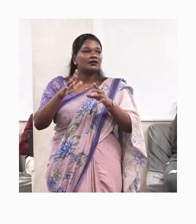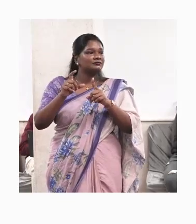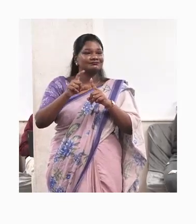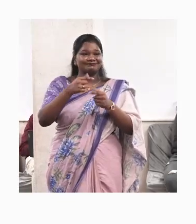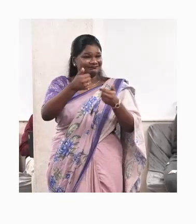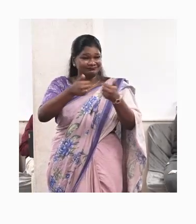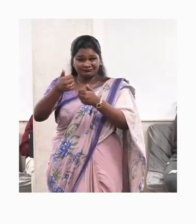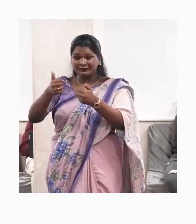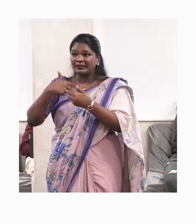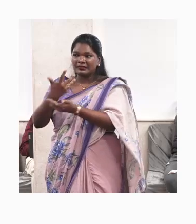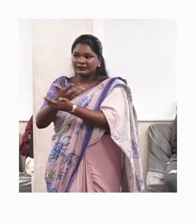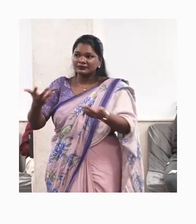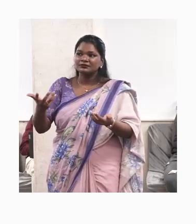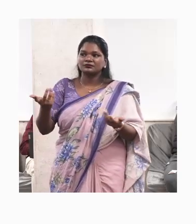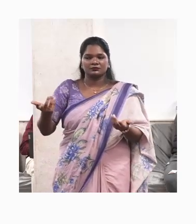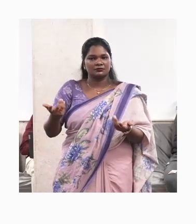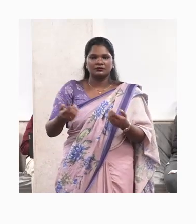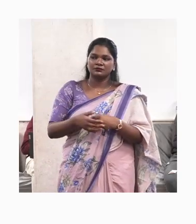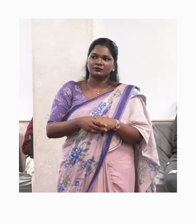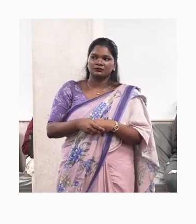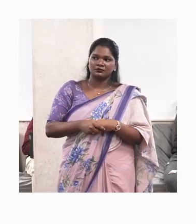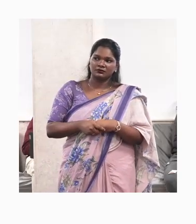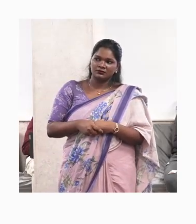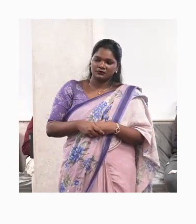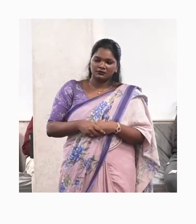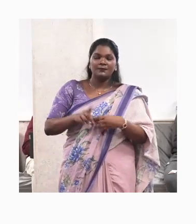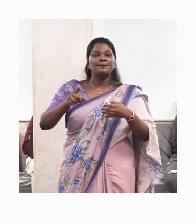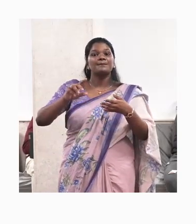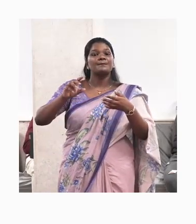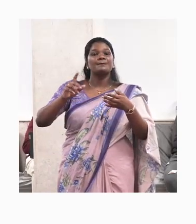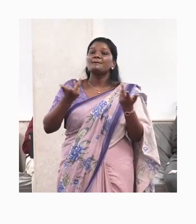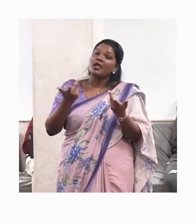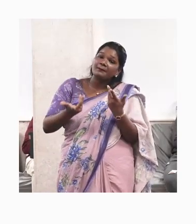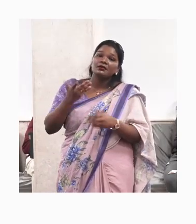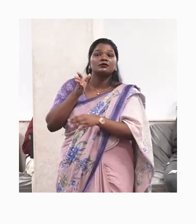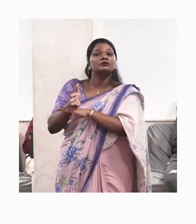is to say things that may hurt